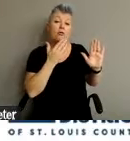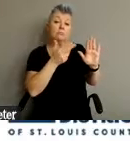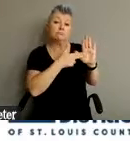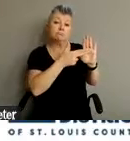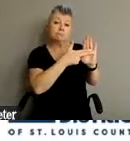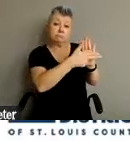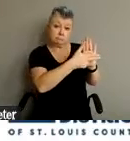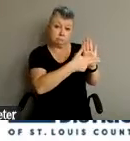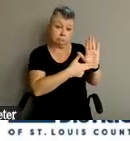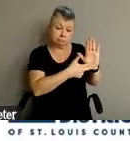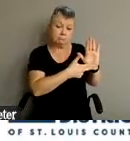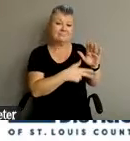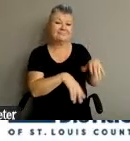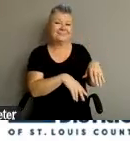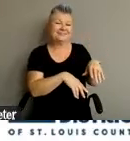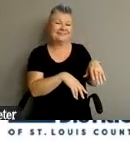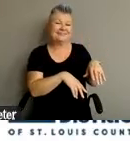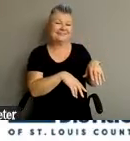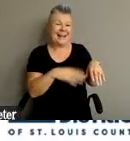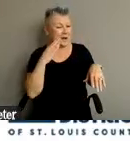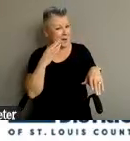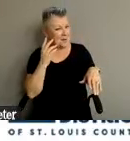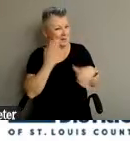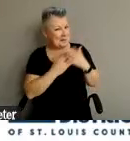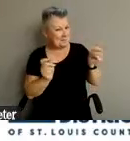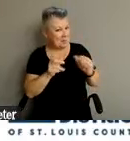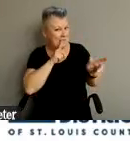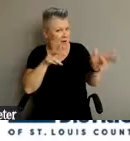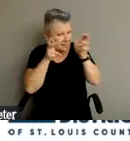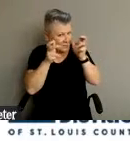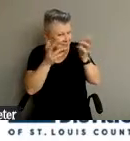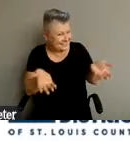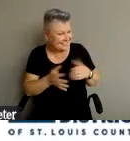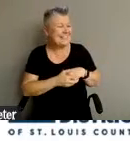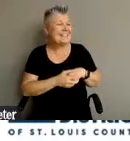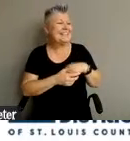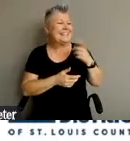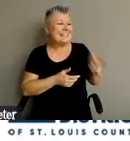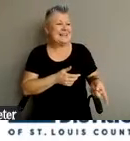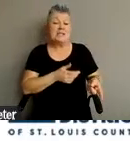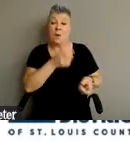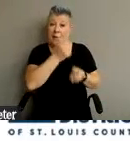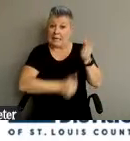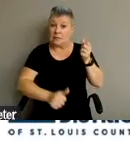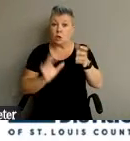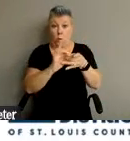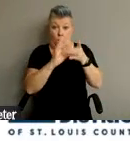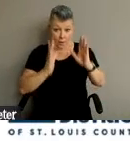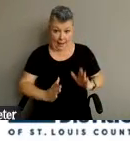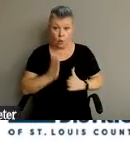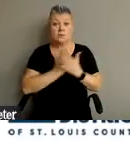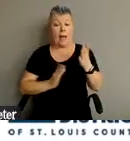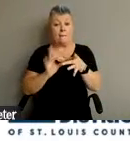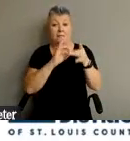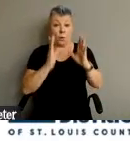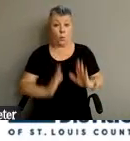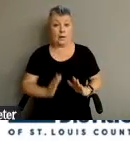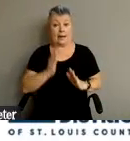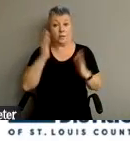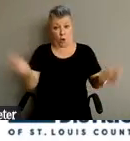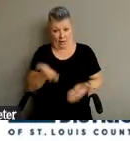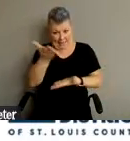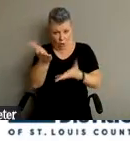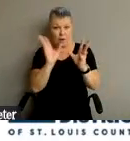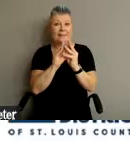I'm visual, as many people are. And so each coordinator, some are joining here today. Thank you guys for